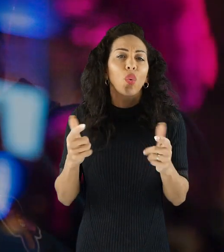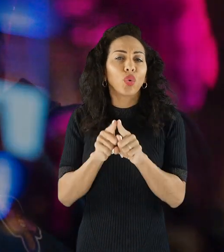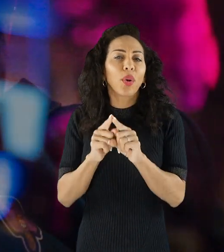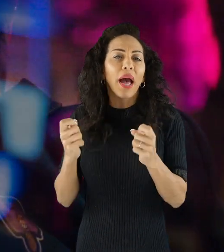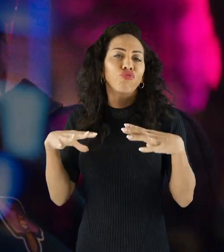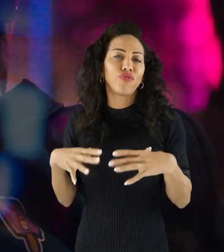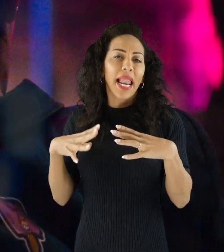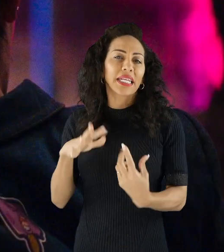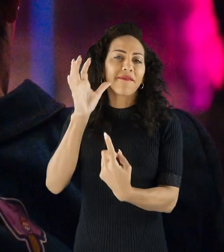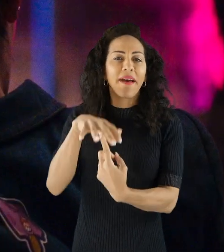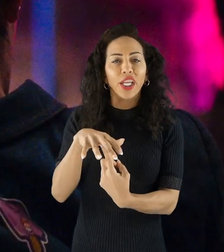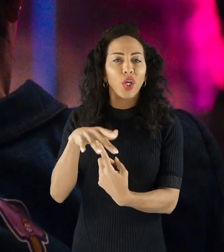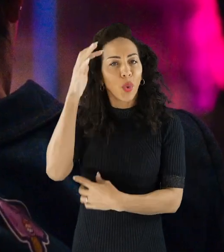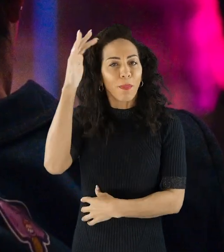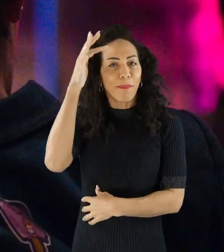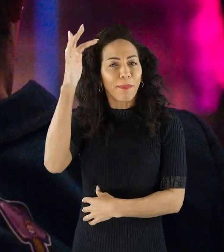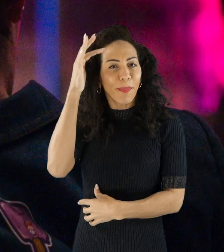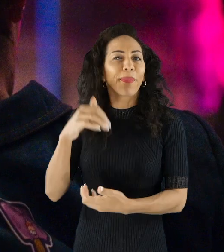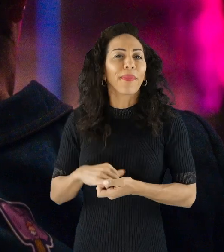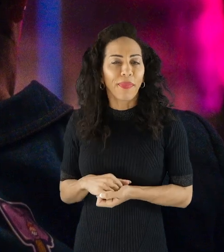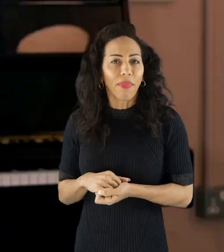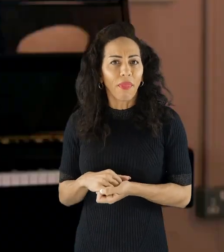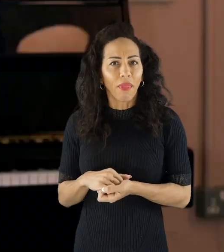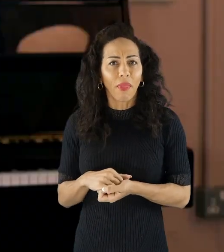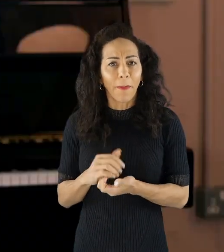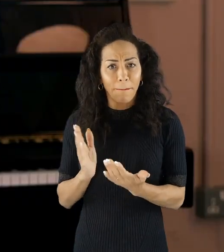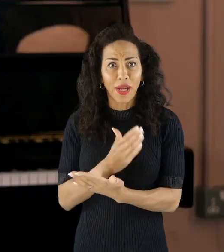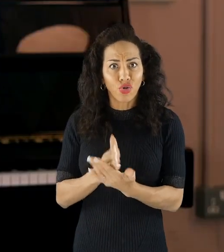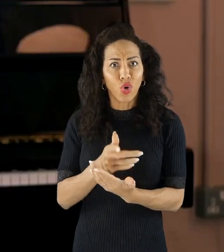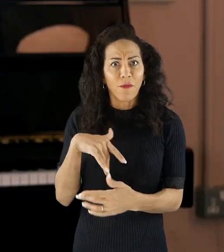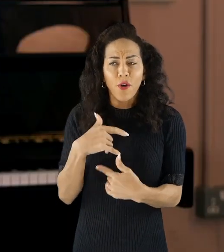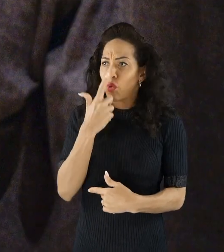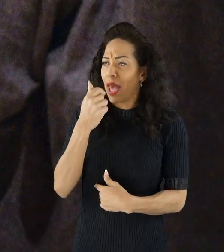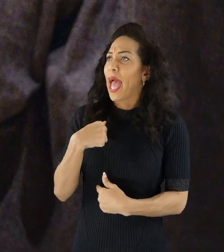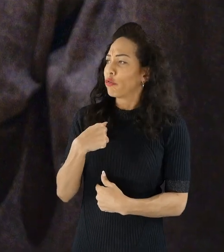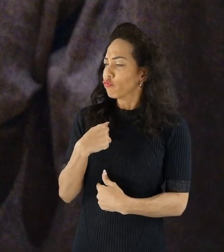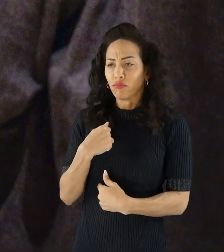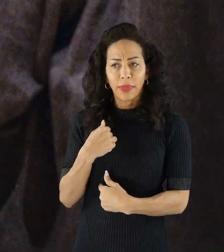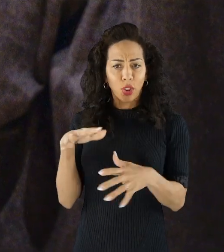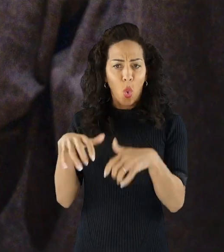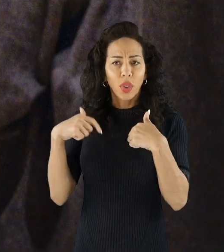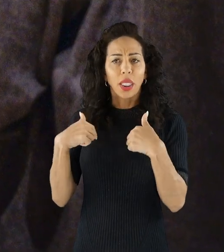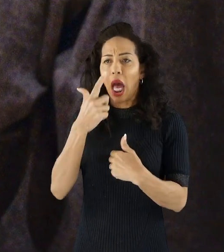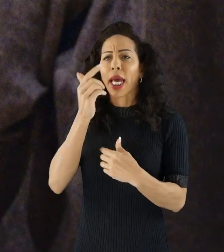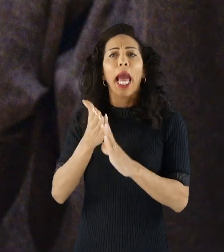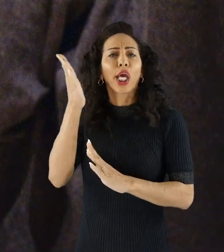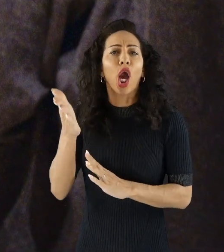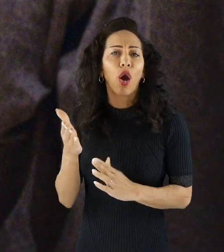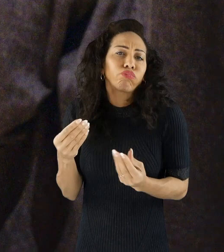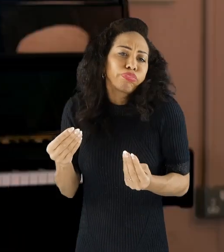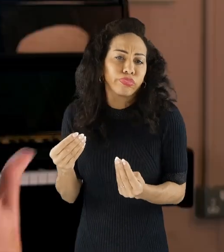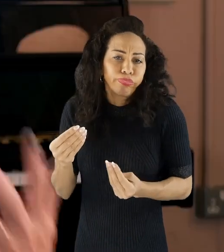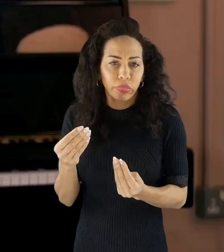methodology, which is about making sure that people feel they can access performances as audience members. And Creative Case